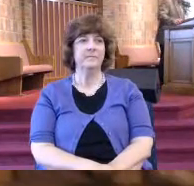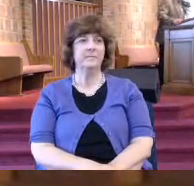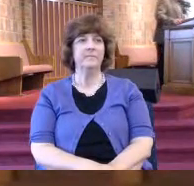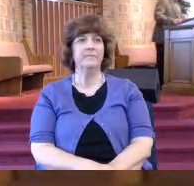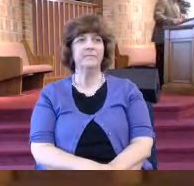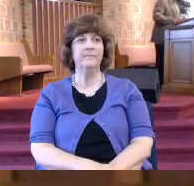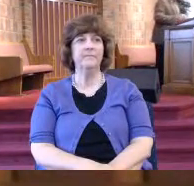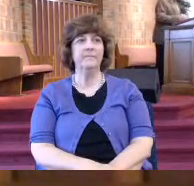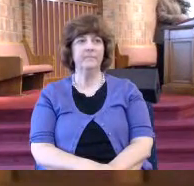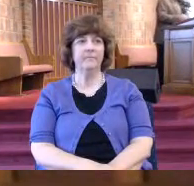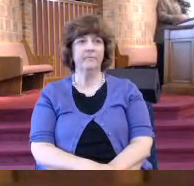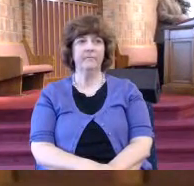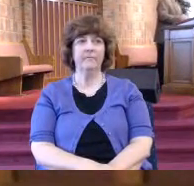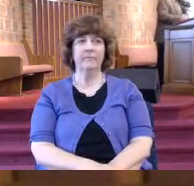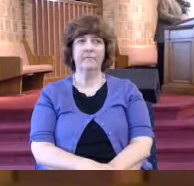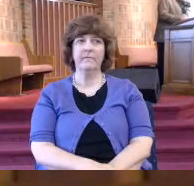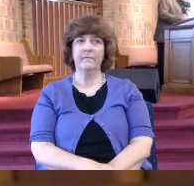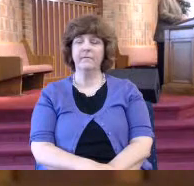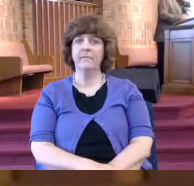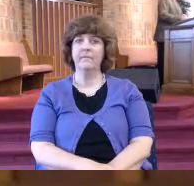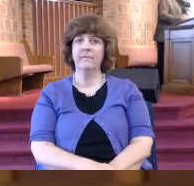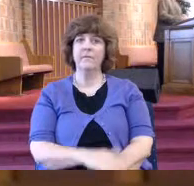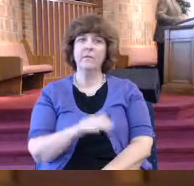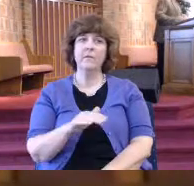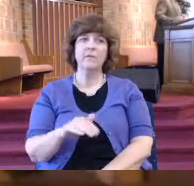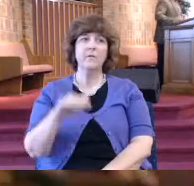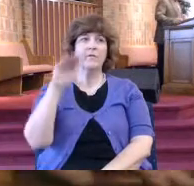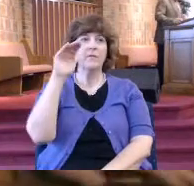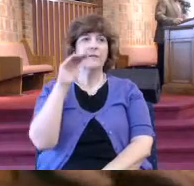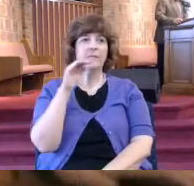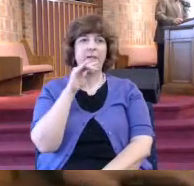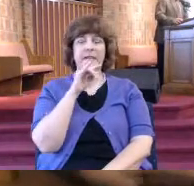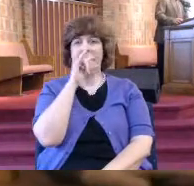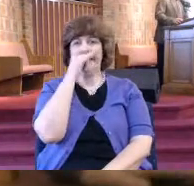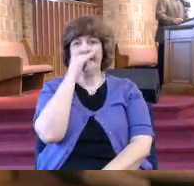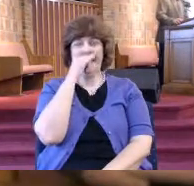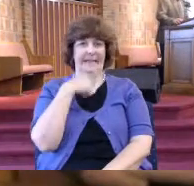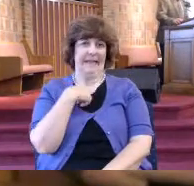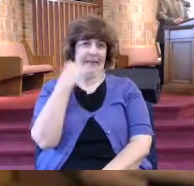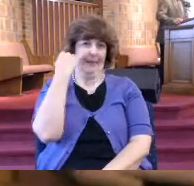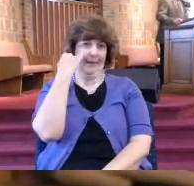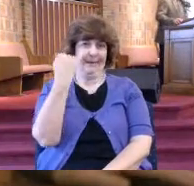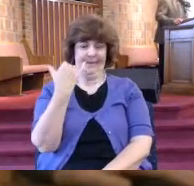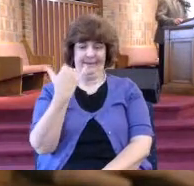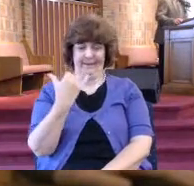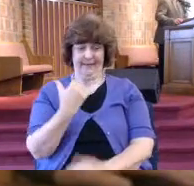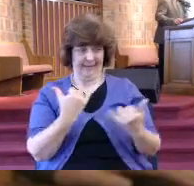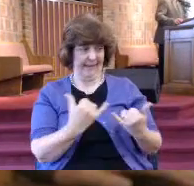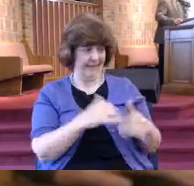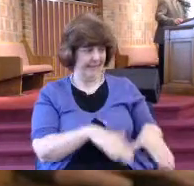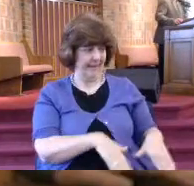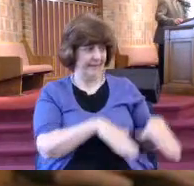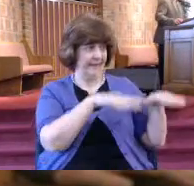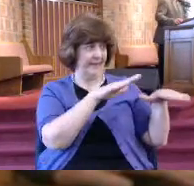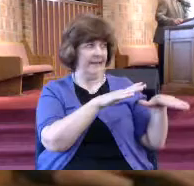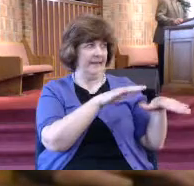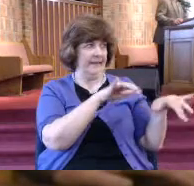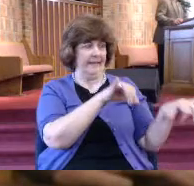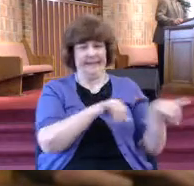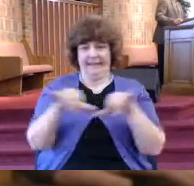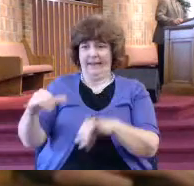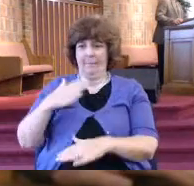Kids growing up, I suppose, are the same now, generally, as they were when I was growing